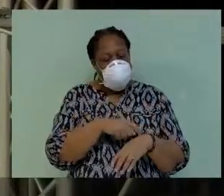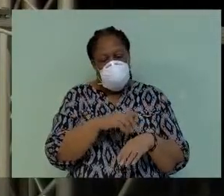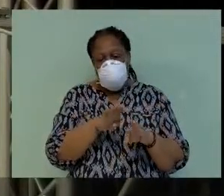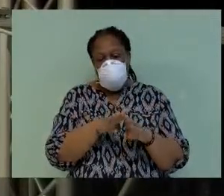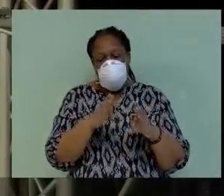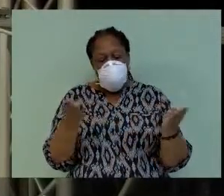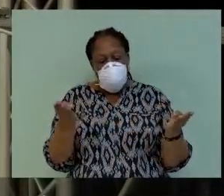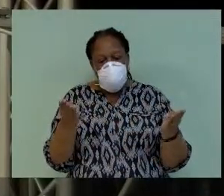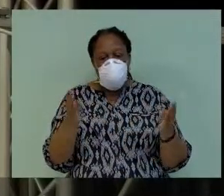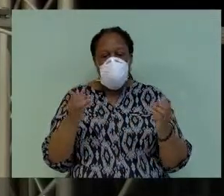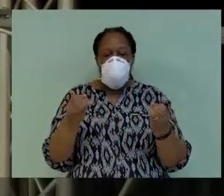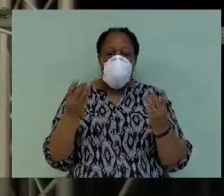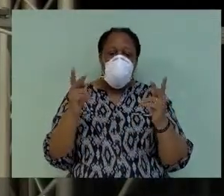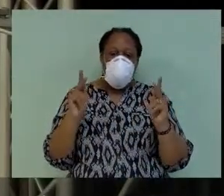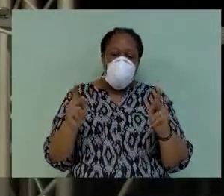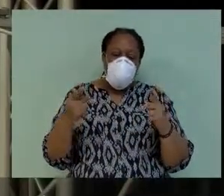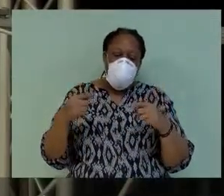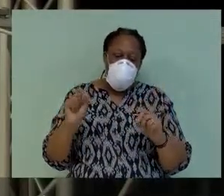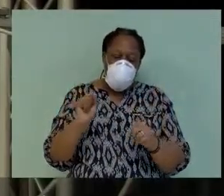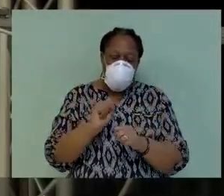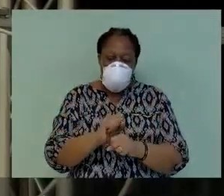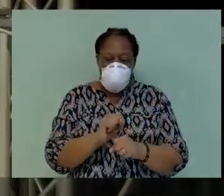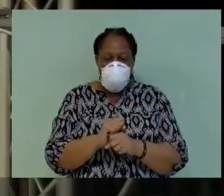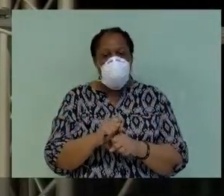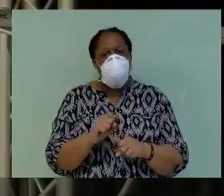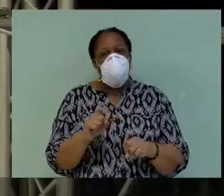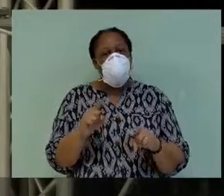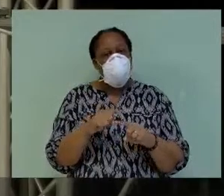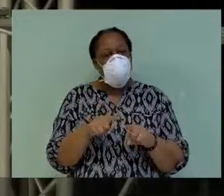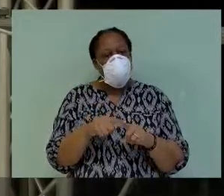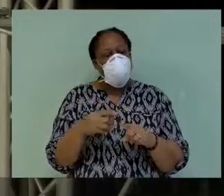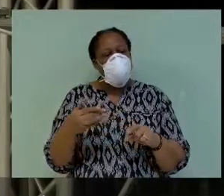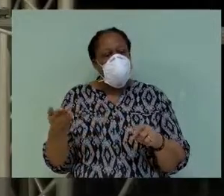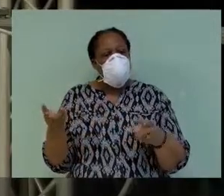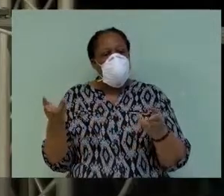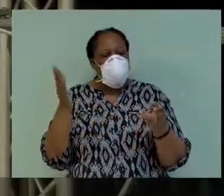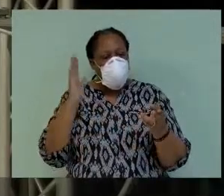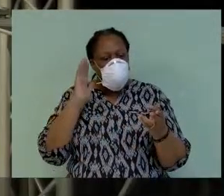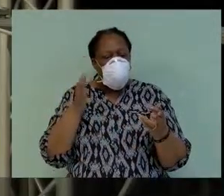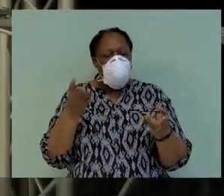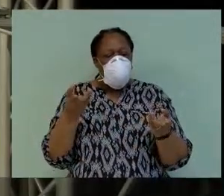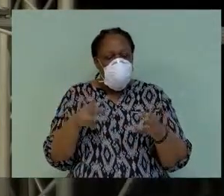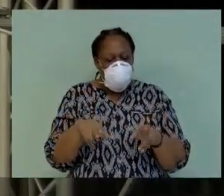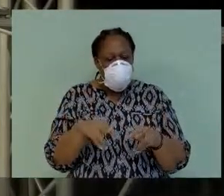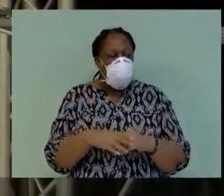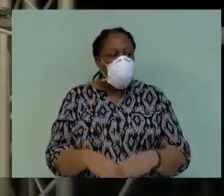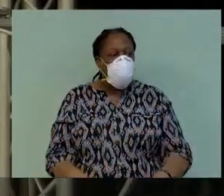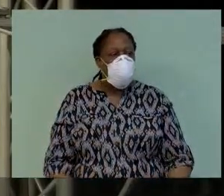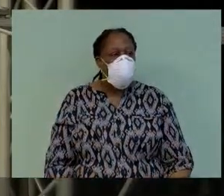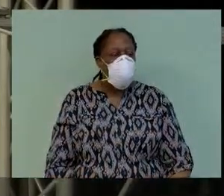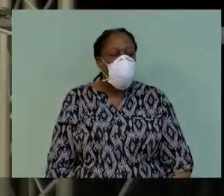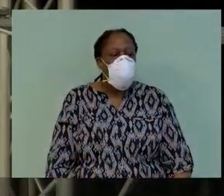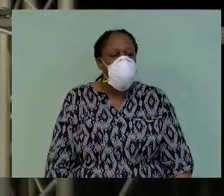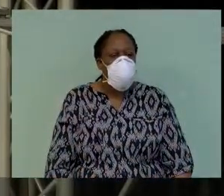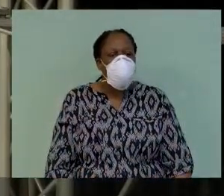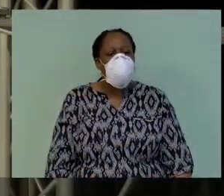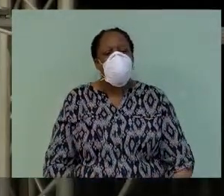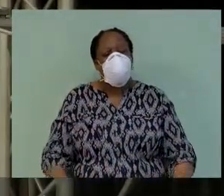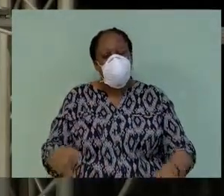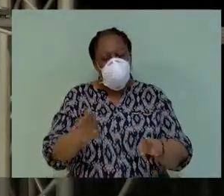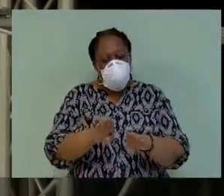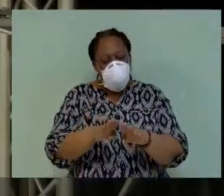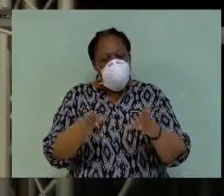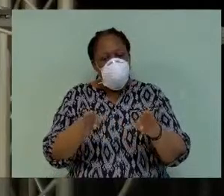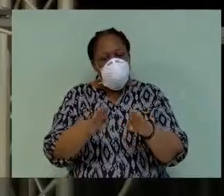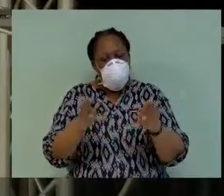partial curfew. And as we open up, government departments will adjust. In some cases,